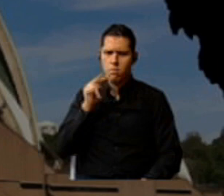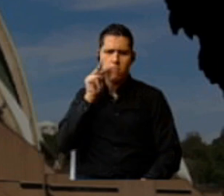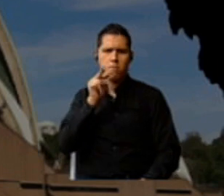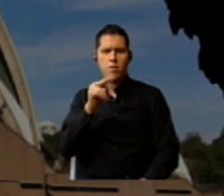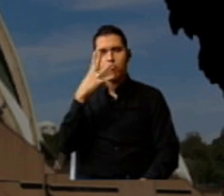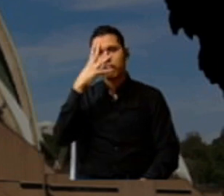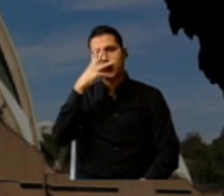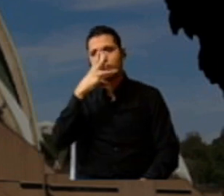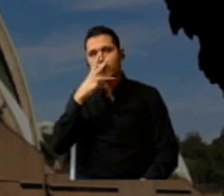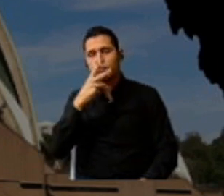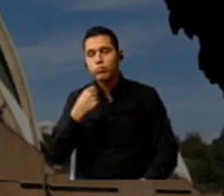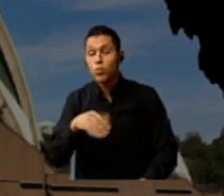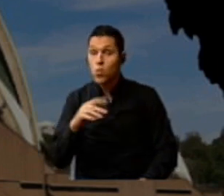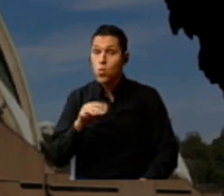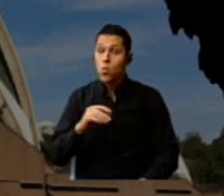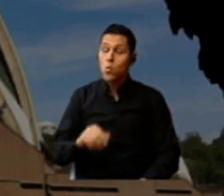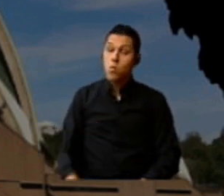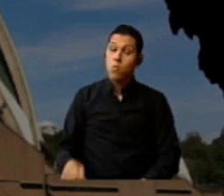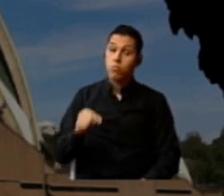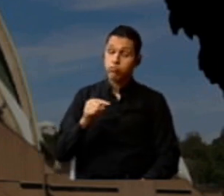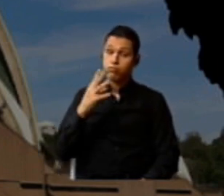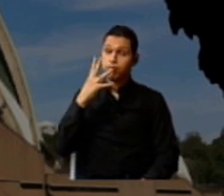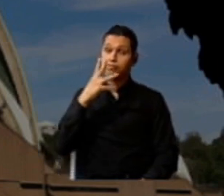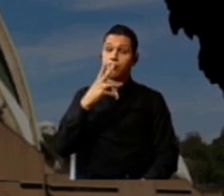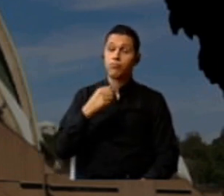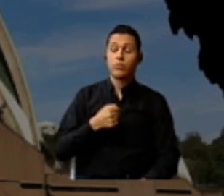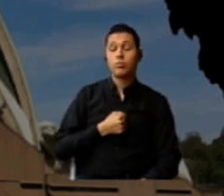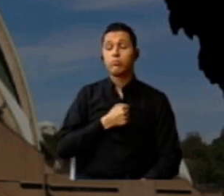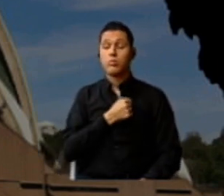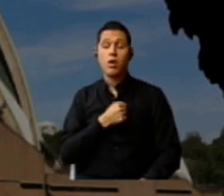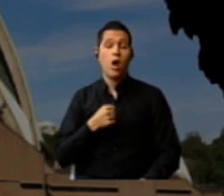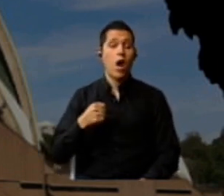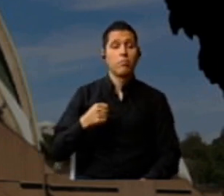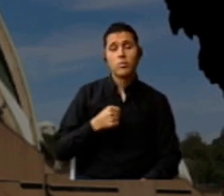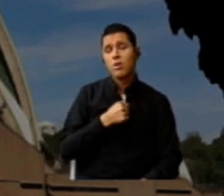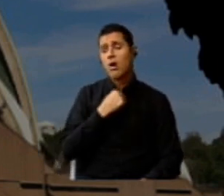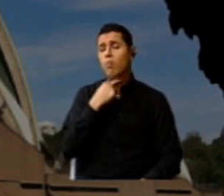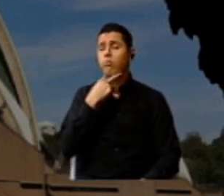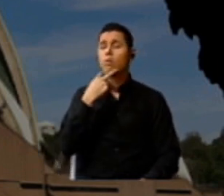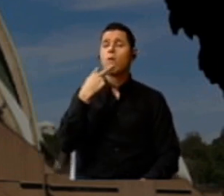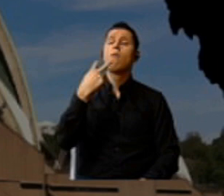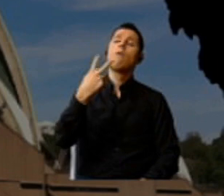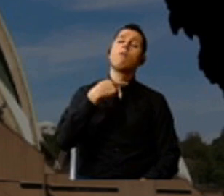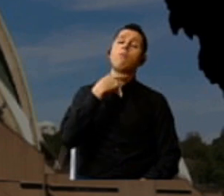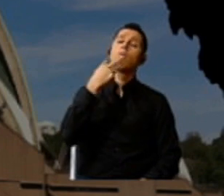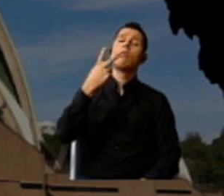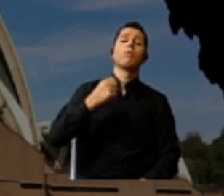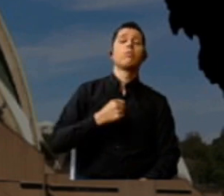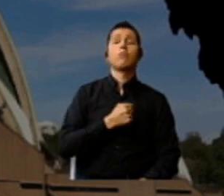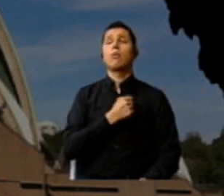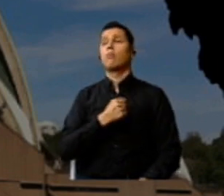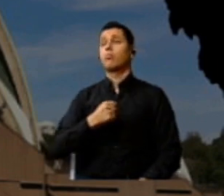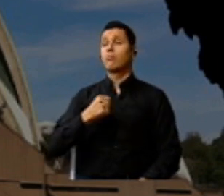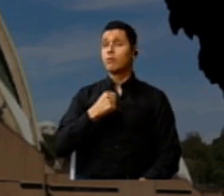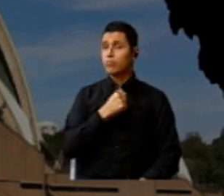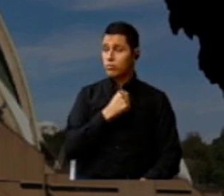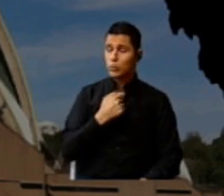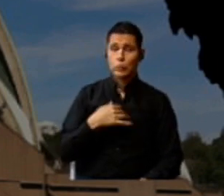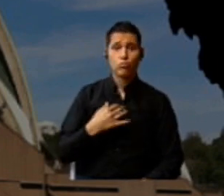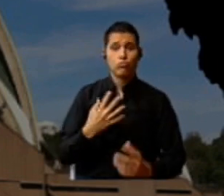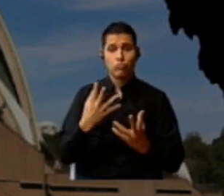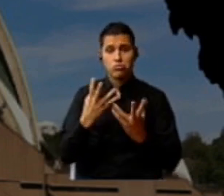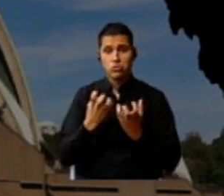Do they sing opera there? Yes, with beautiful voices there. I want to hear some